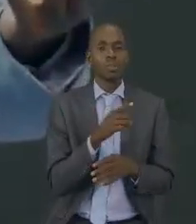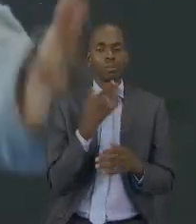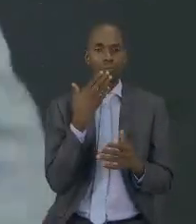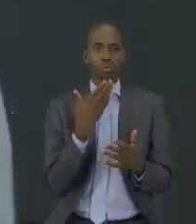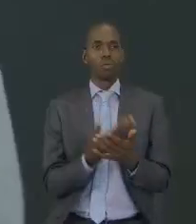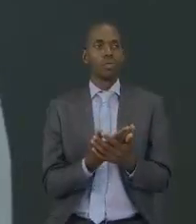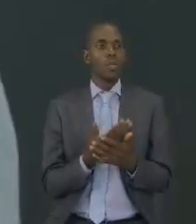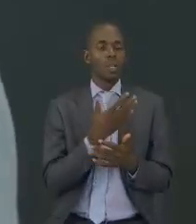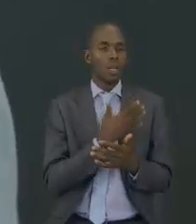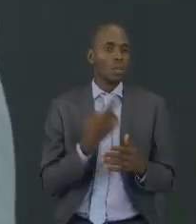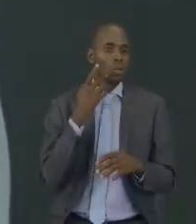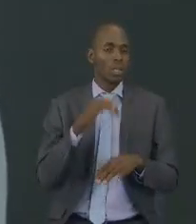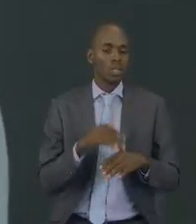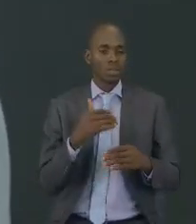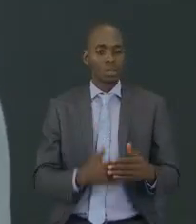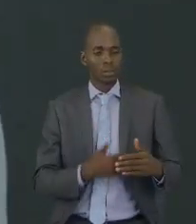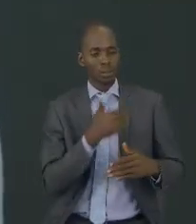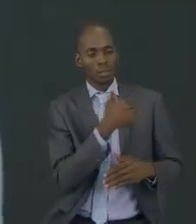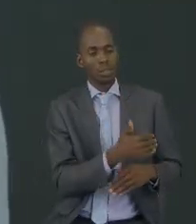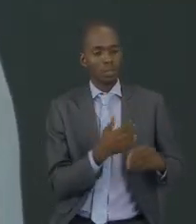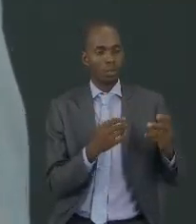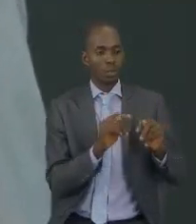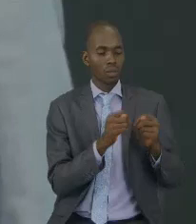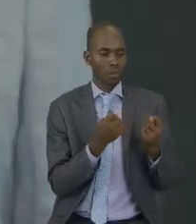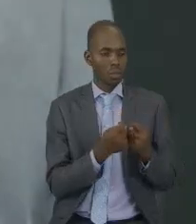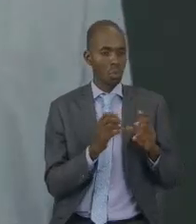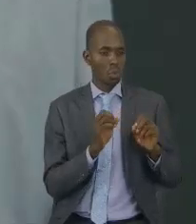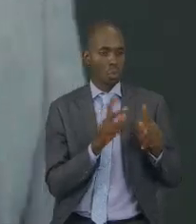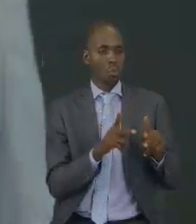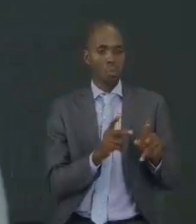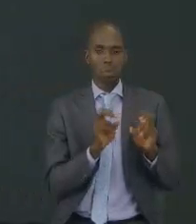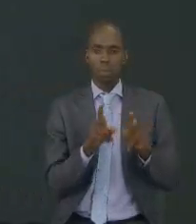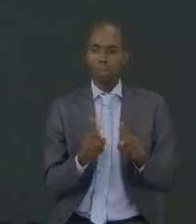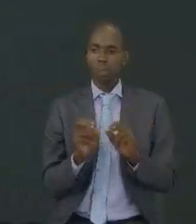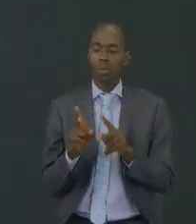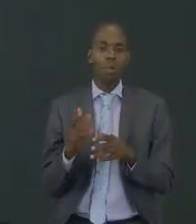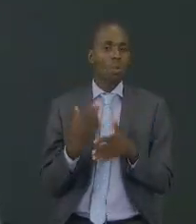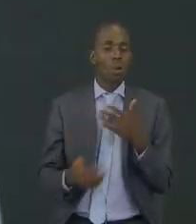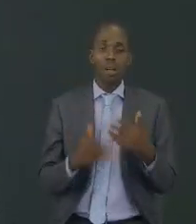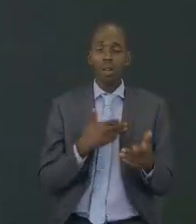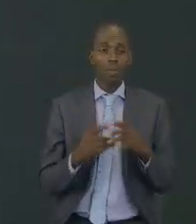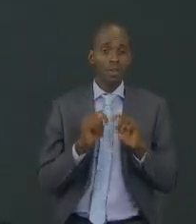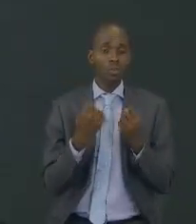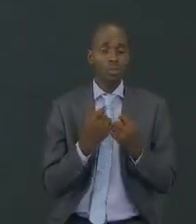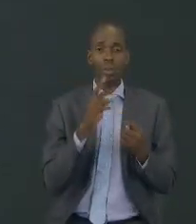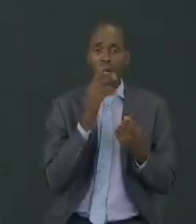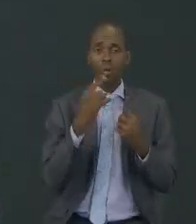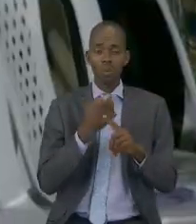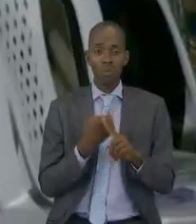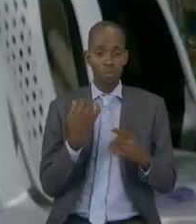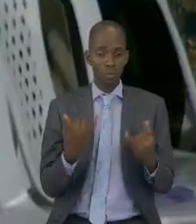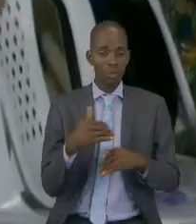next tribe there, all of them well. Whichever tribe you are coming from tonight, you are